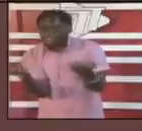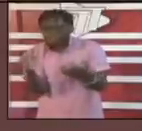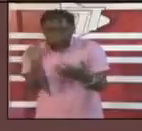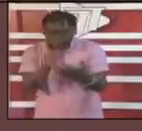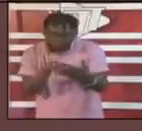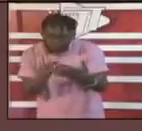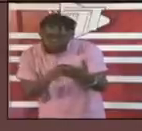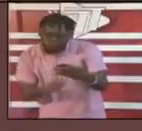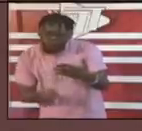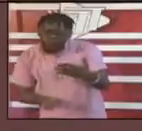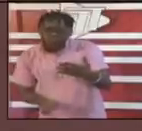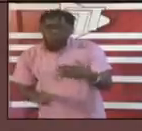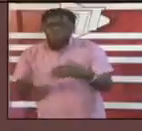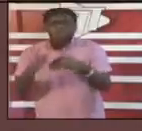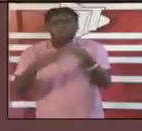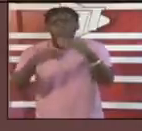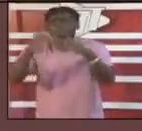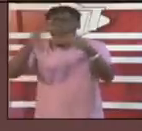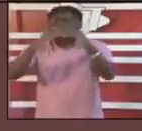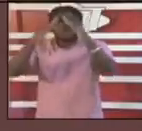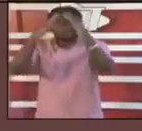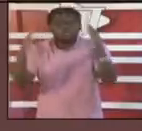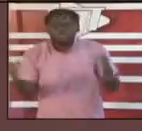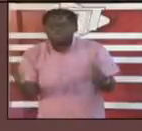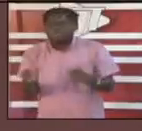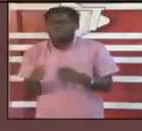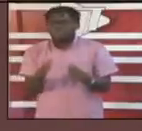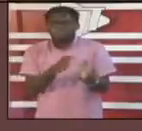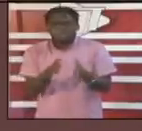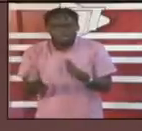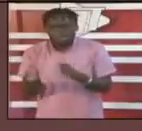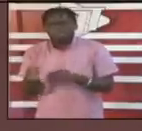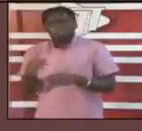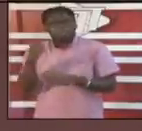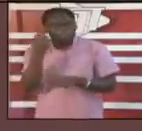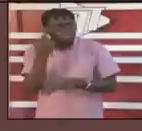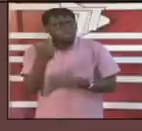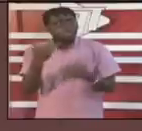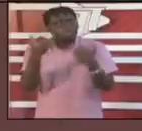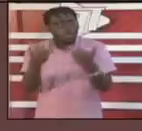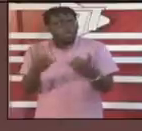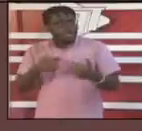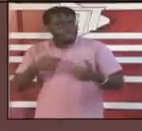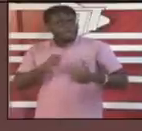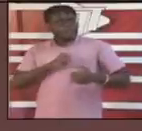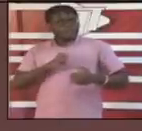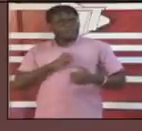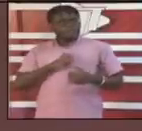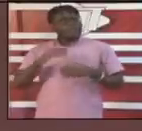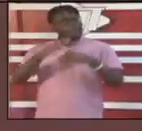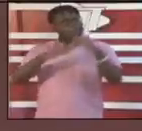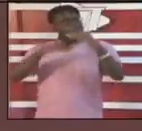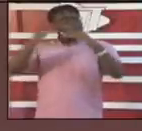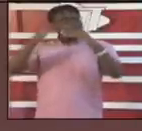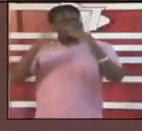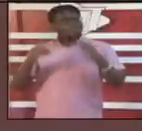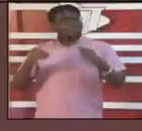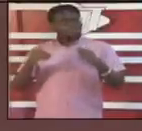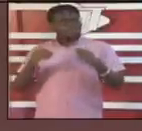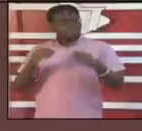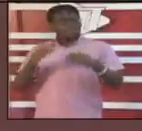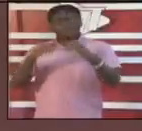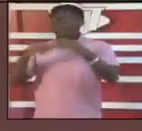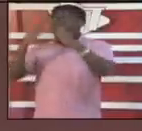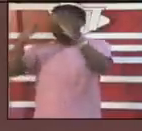So I want to leave you today knowing that your life has